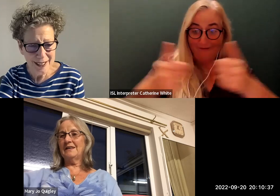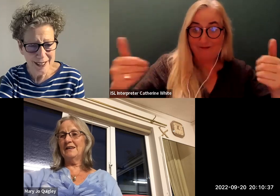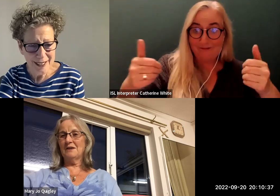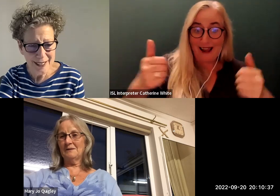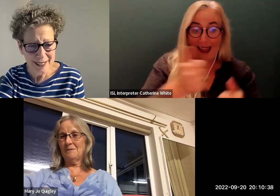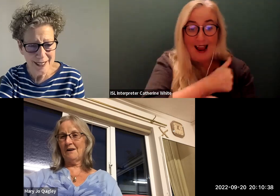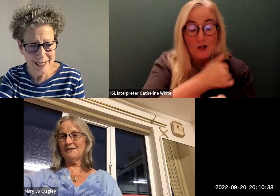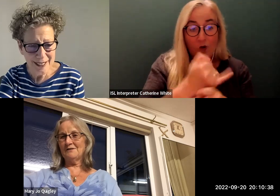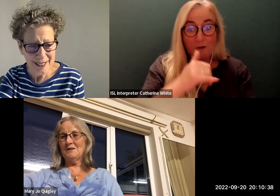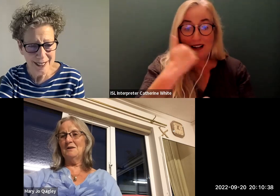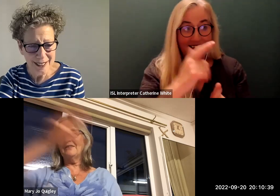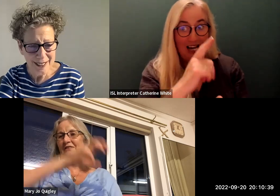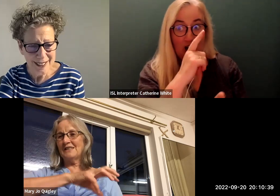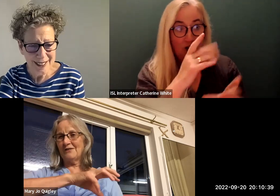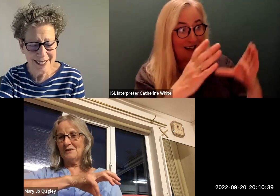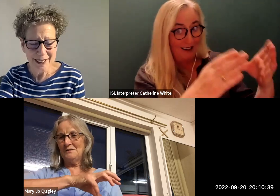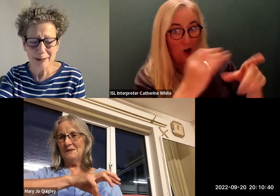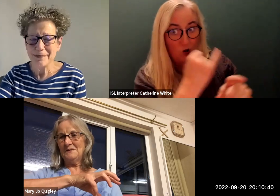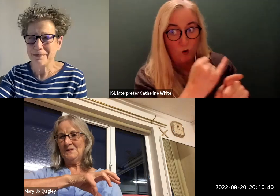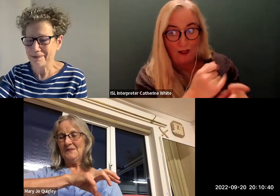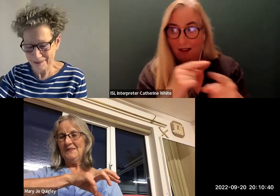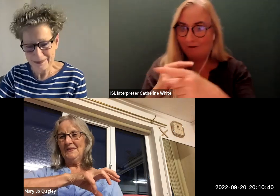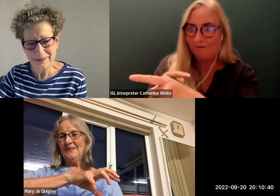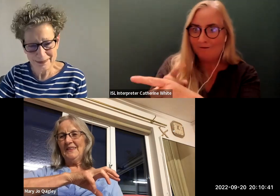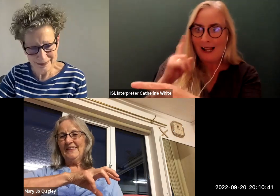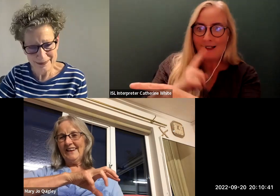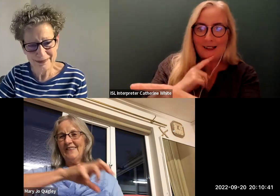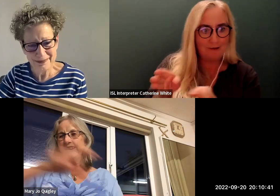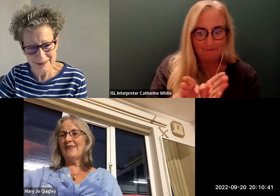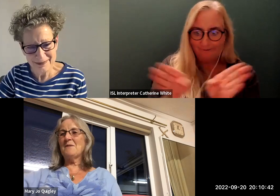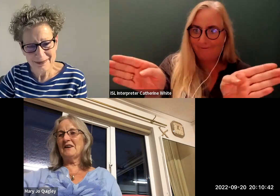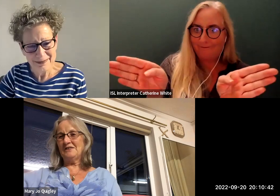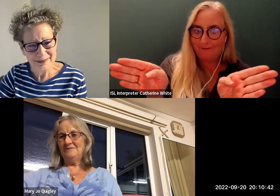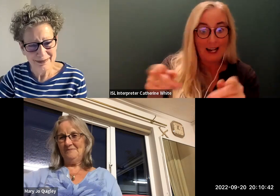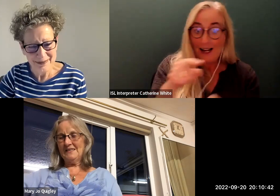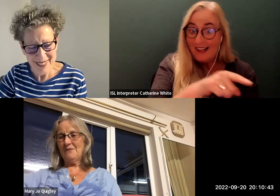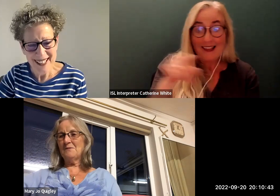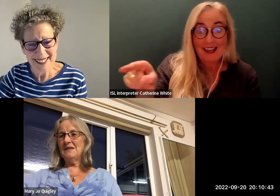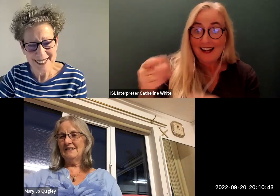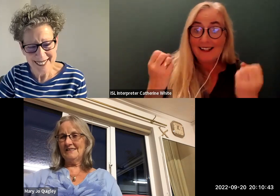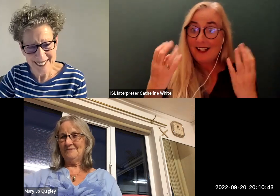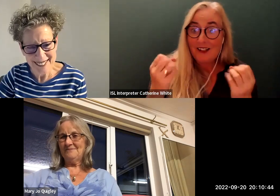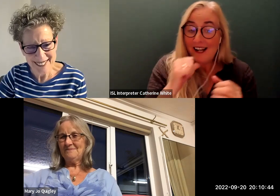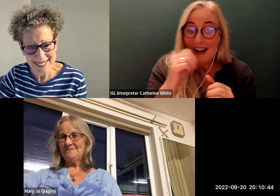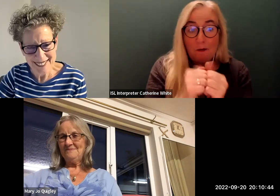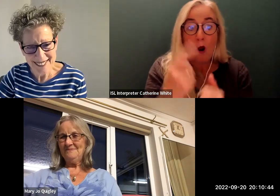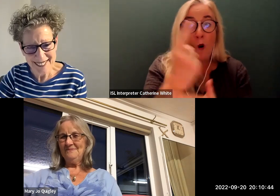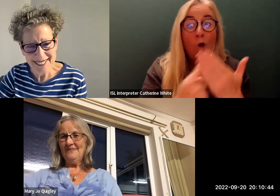there was the hearing part of school and the deaf school. And they never met except for meals.